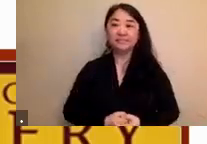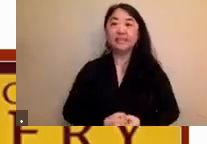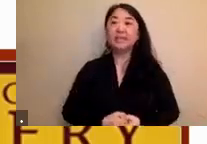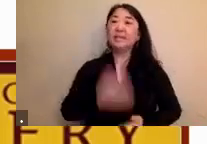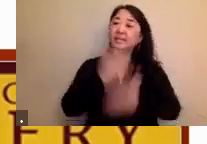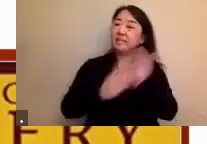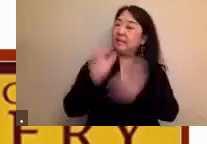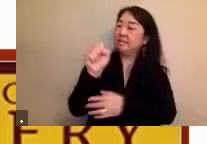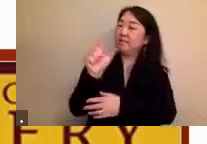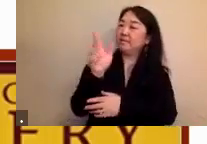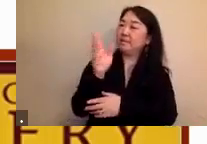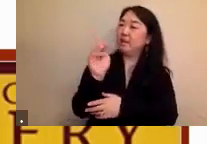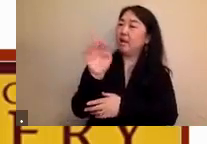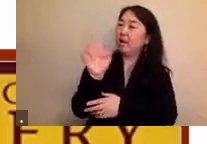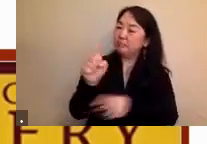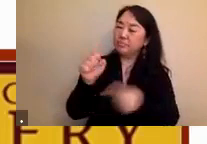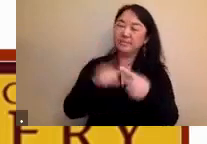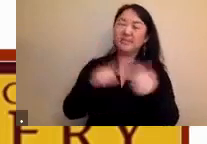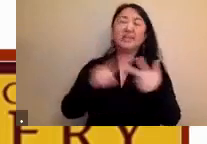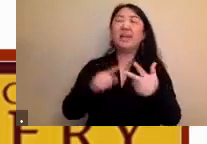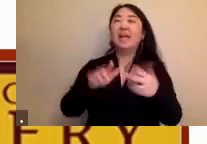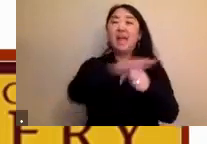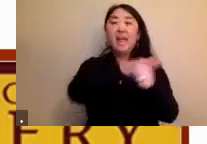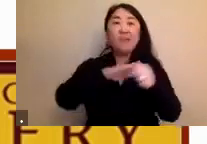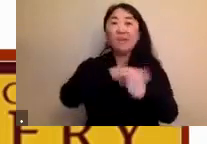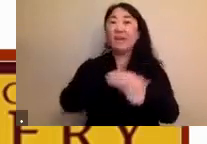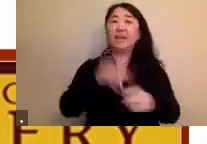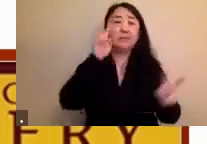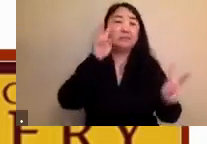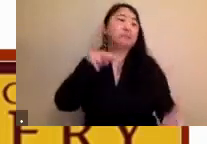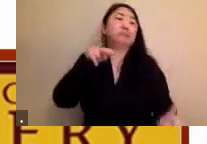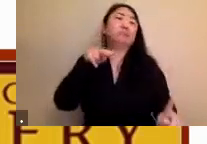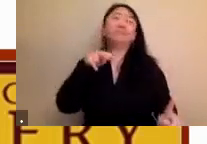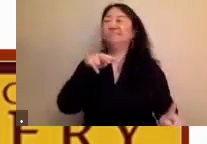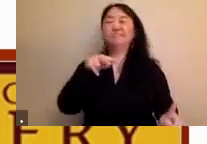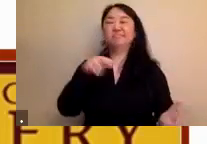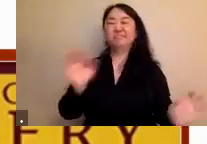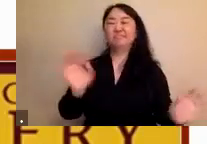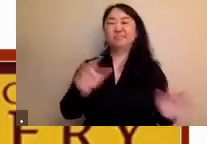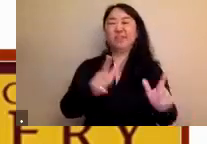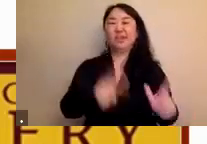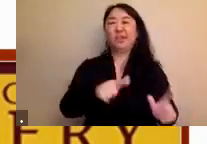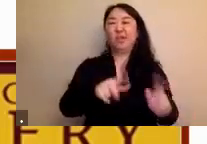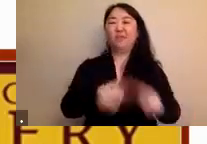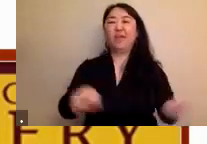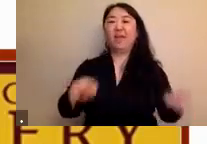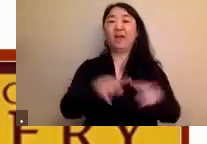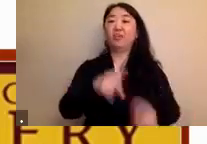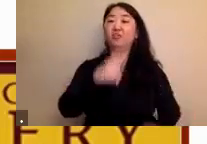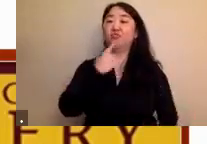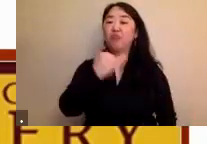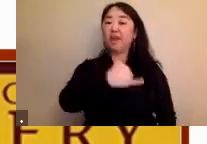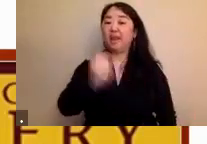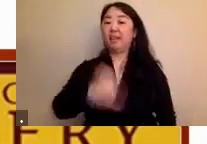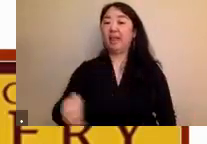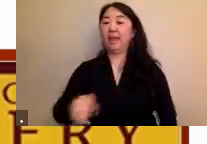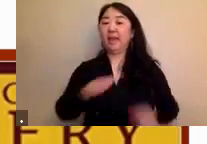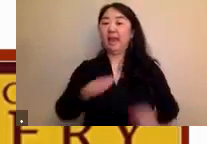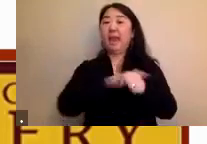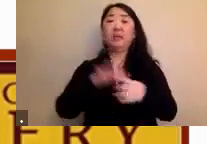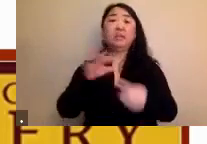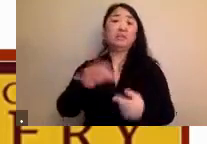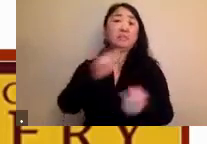slums, areas that are perceived to be low in value, redlined areas, specifically with African